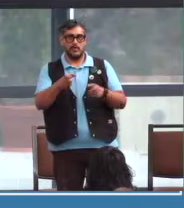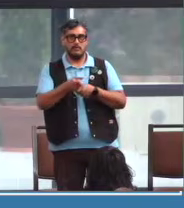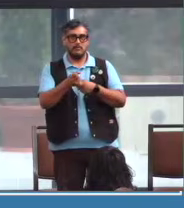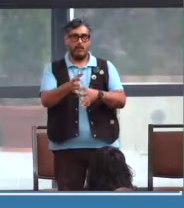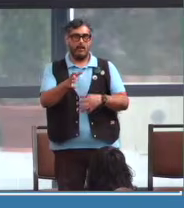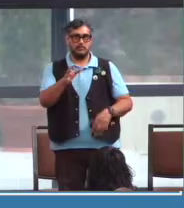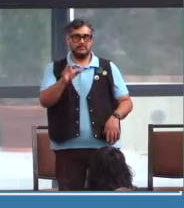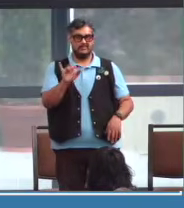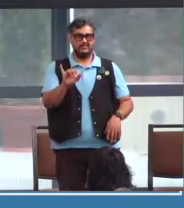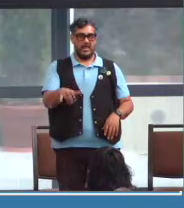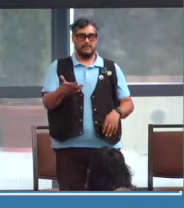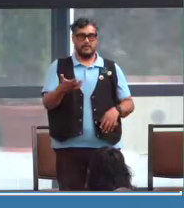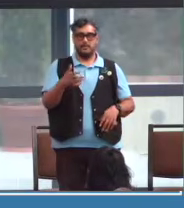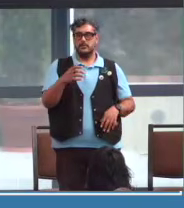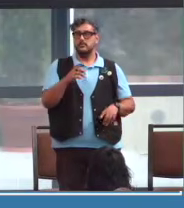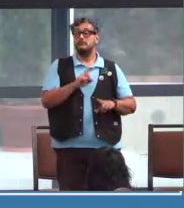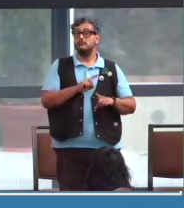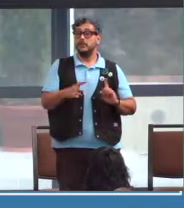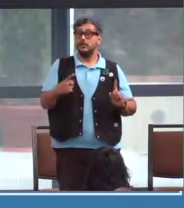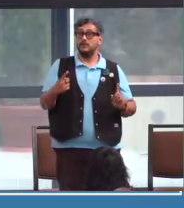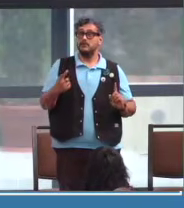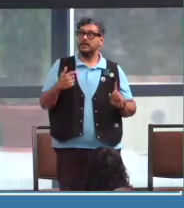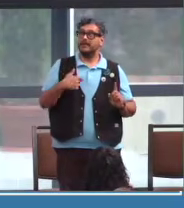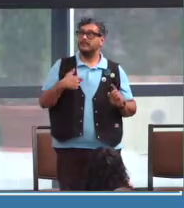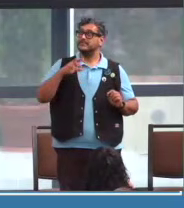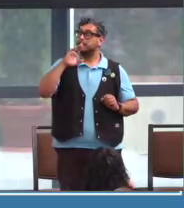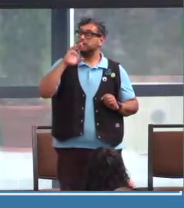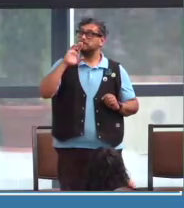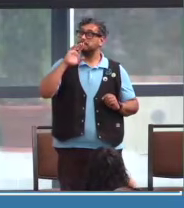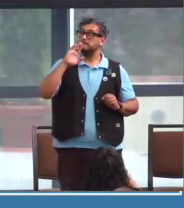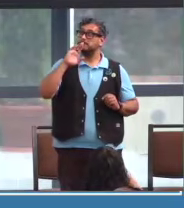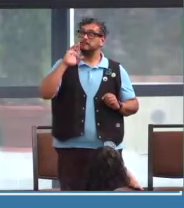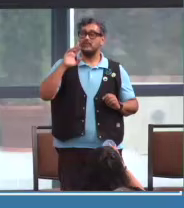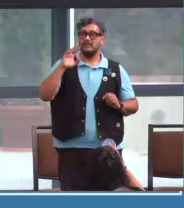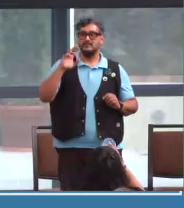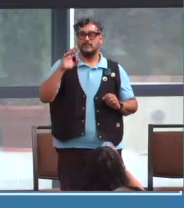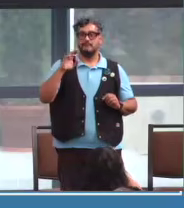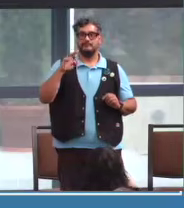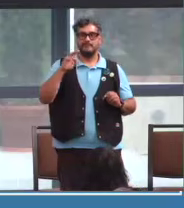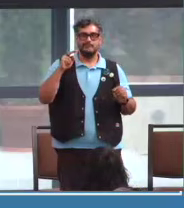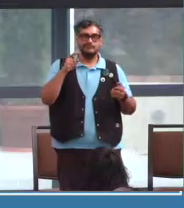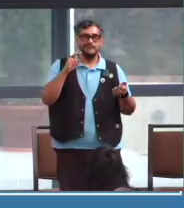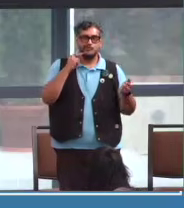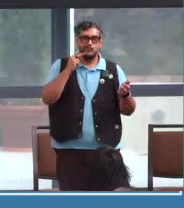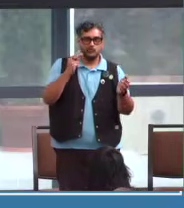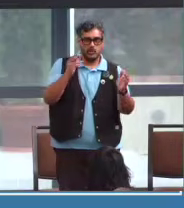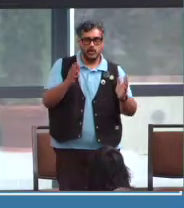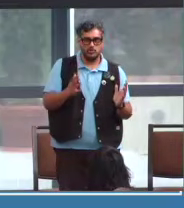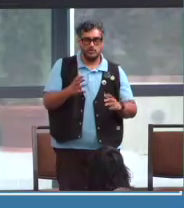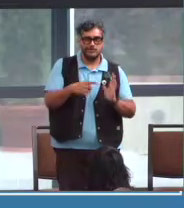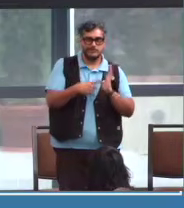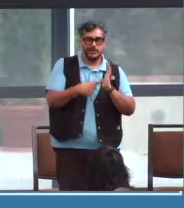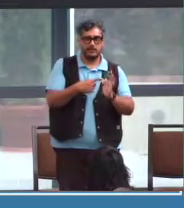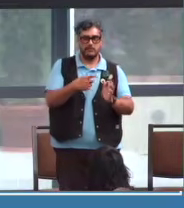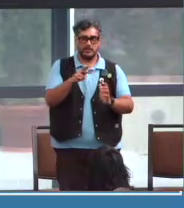briefly touched on that. But I would say that a neurologist, of course, and sometimes a neuromuscular